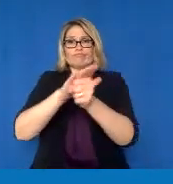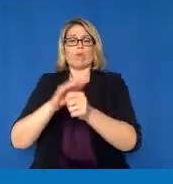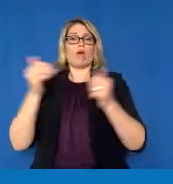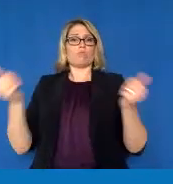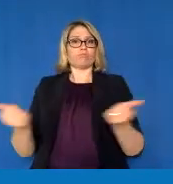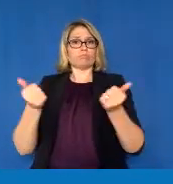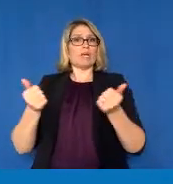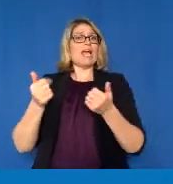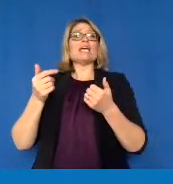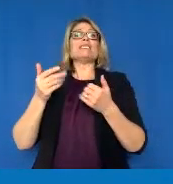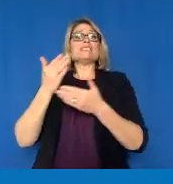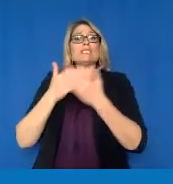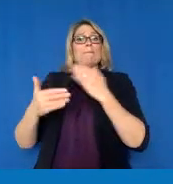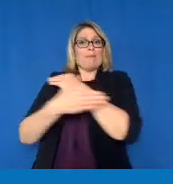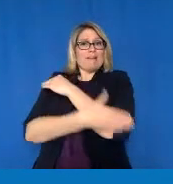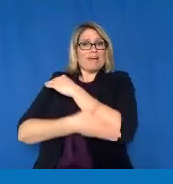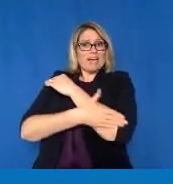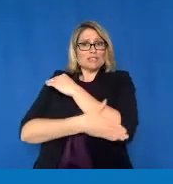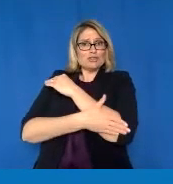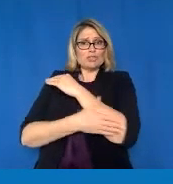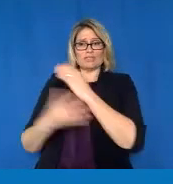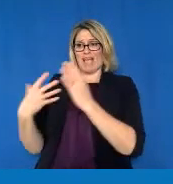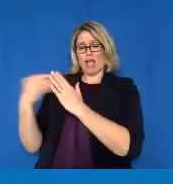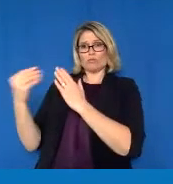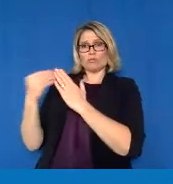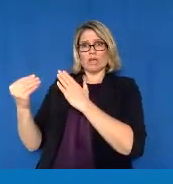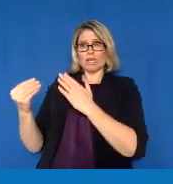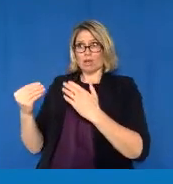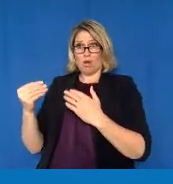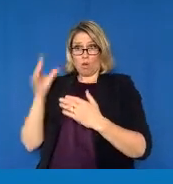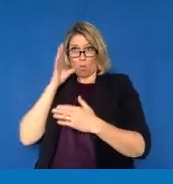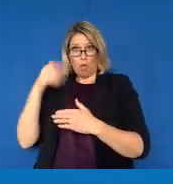smaller and most remote ones?